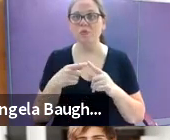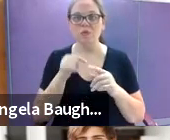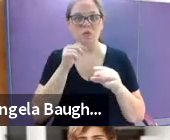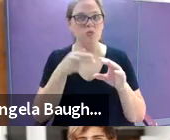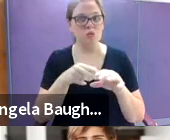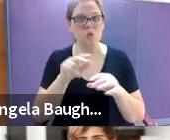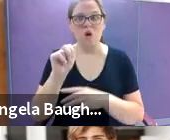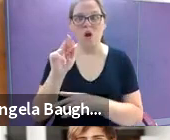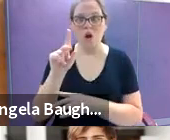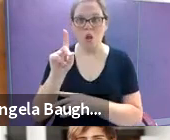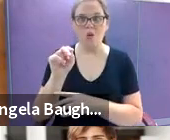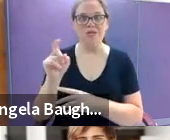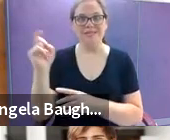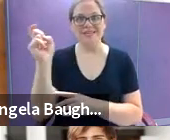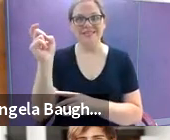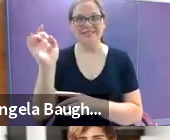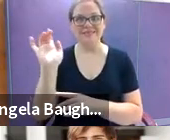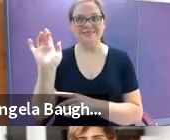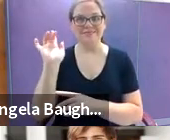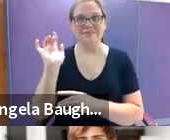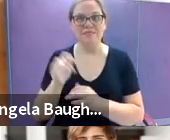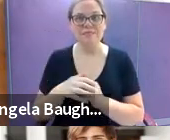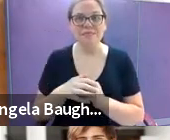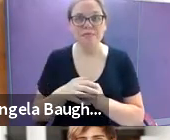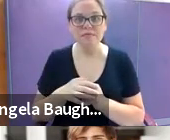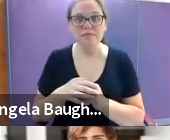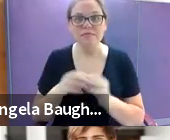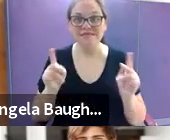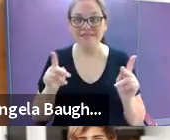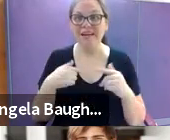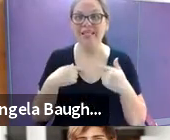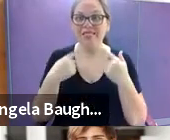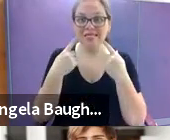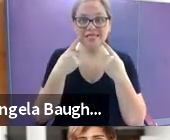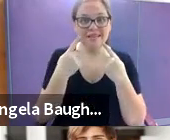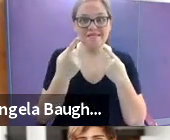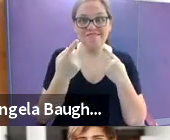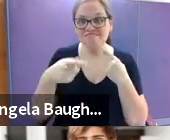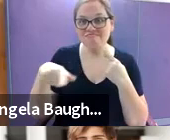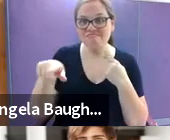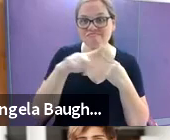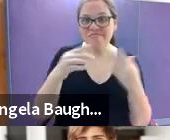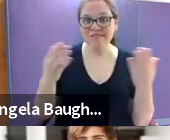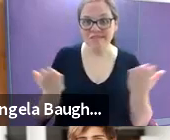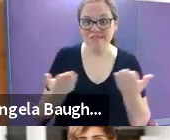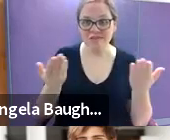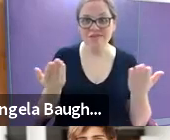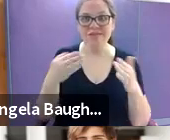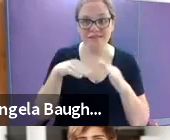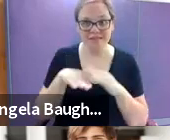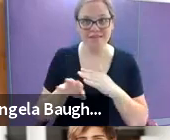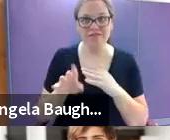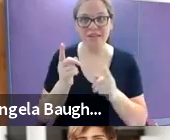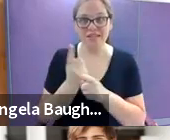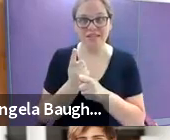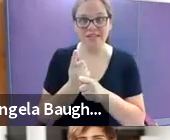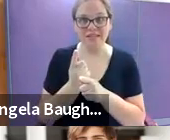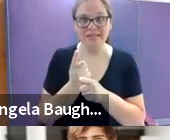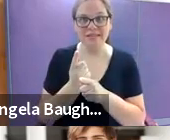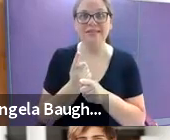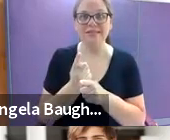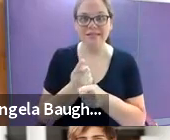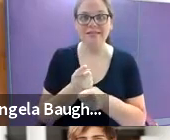Okay. All right, so I think we have everybody in, right? Because I